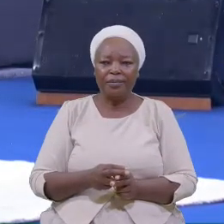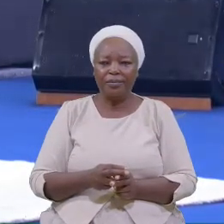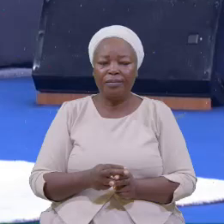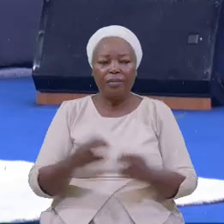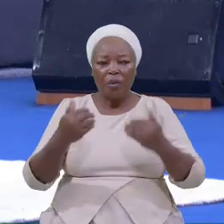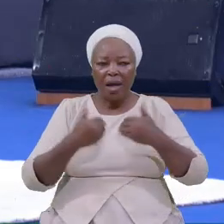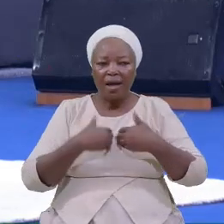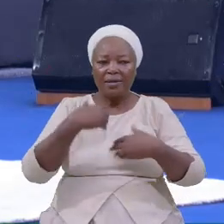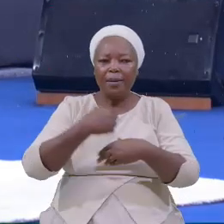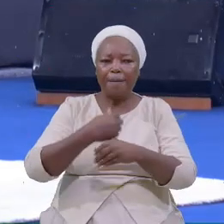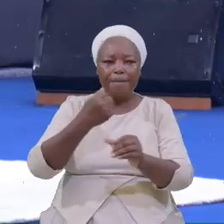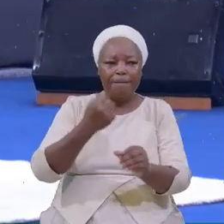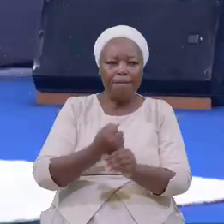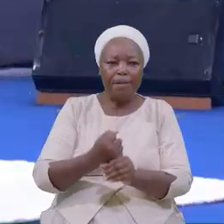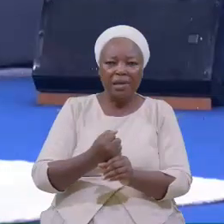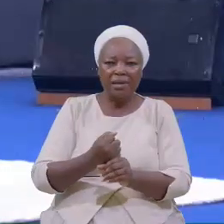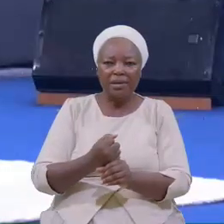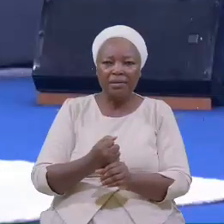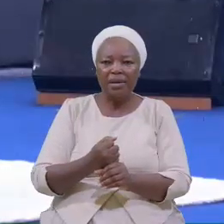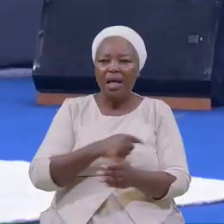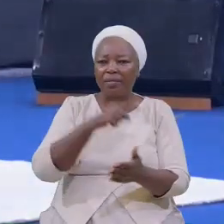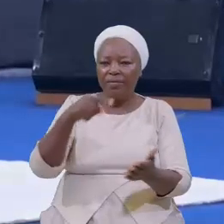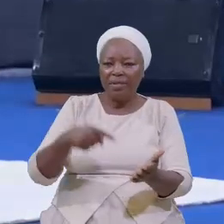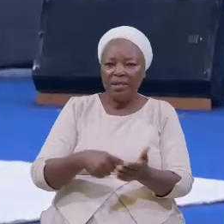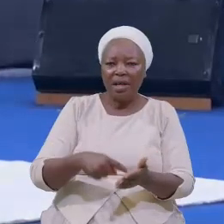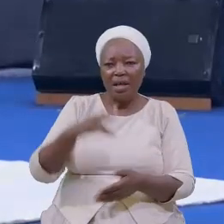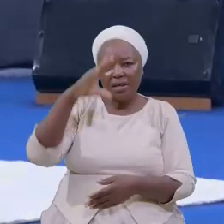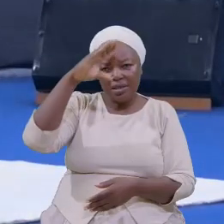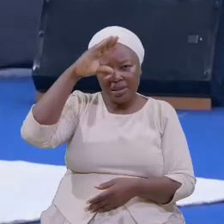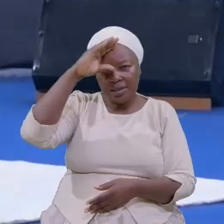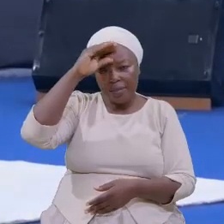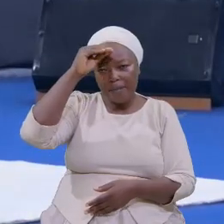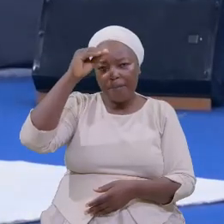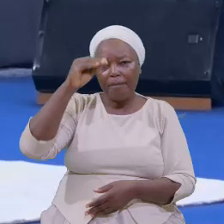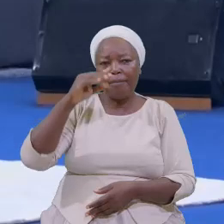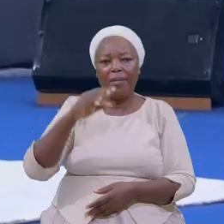has made this man